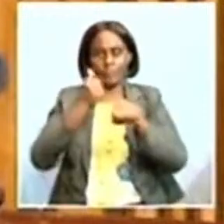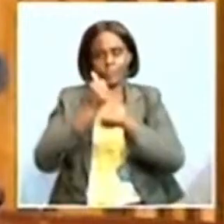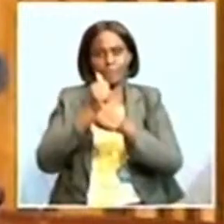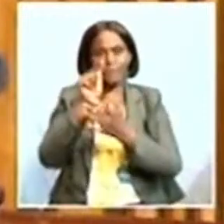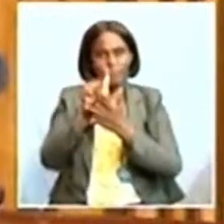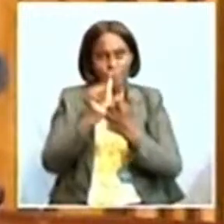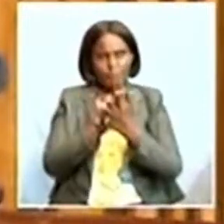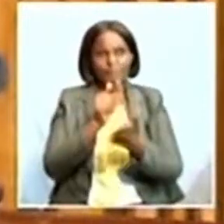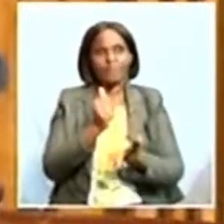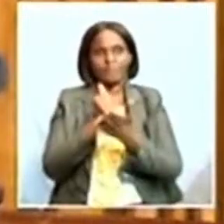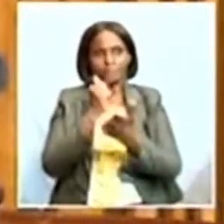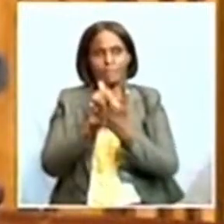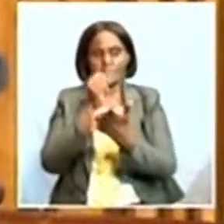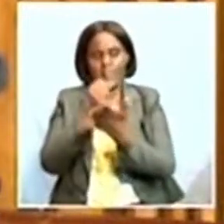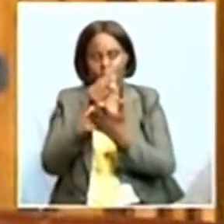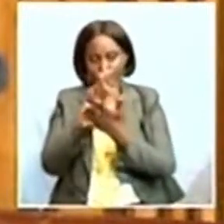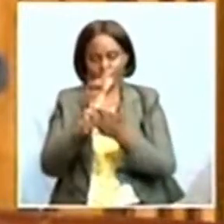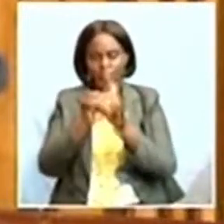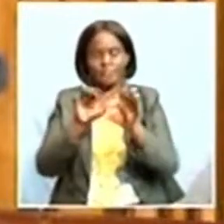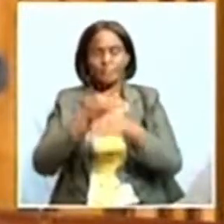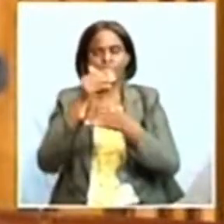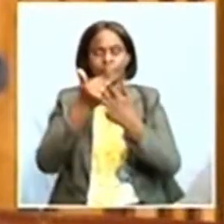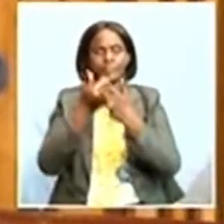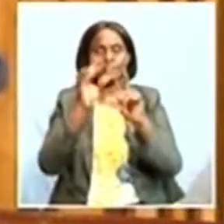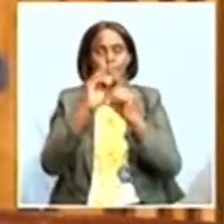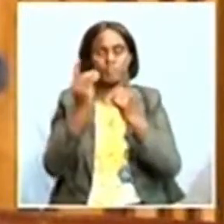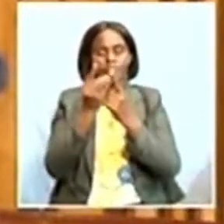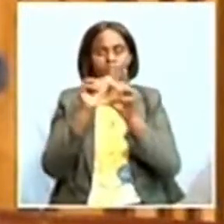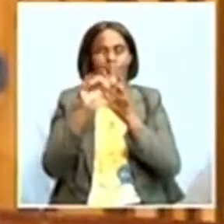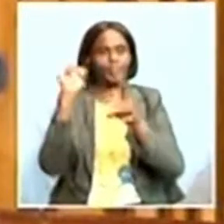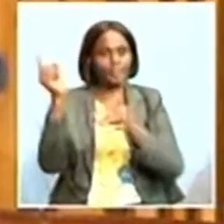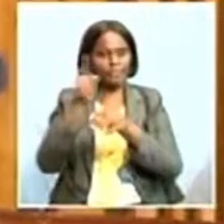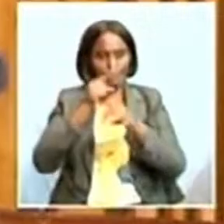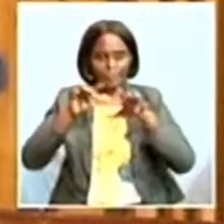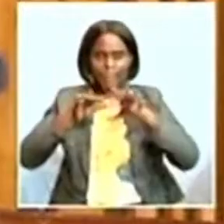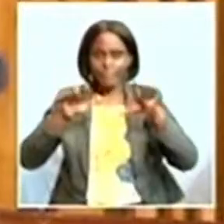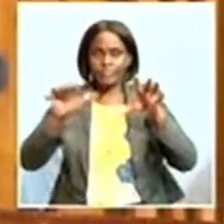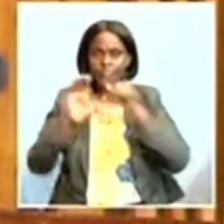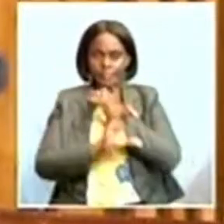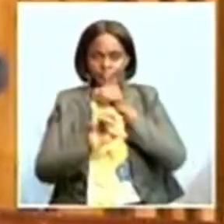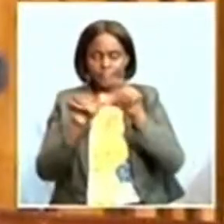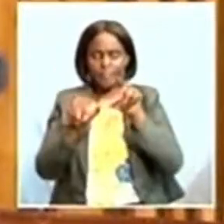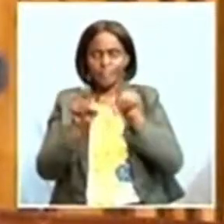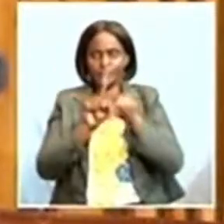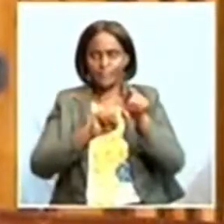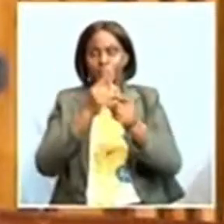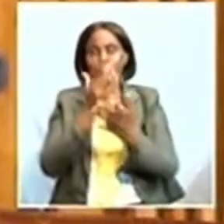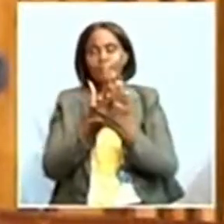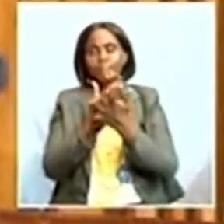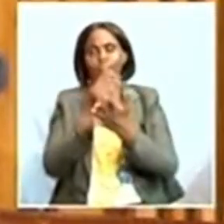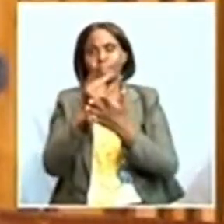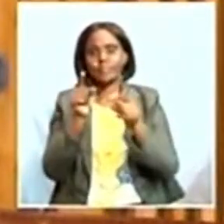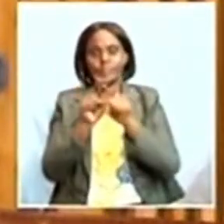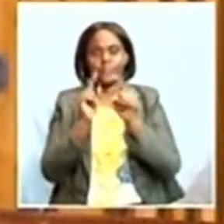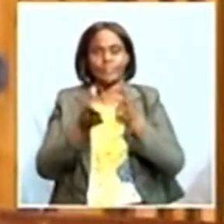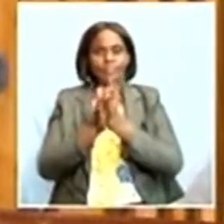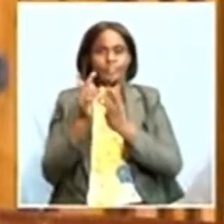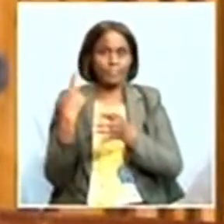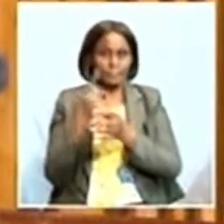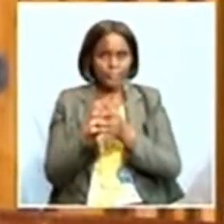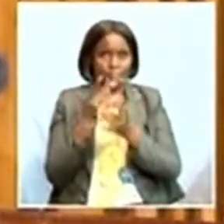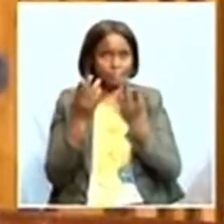legal aid offices in all districts countrywide. And in moving this motion, he was indeed urging the House